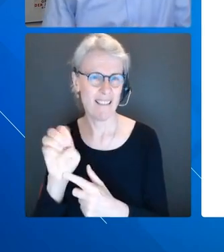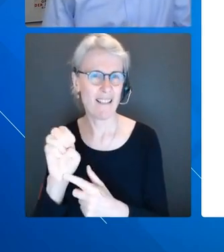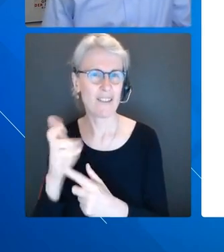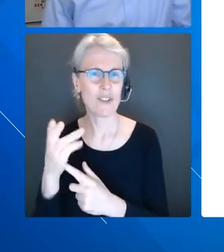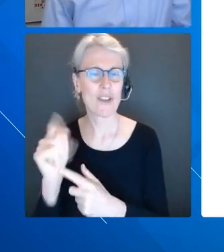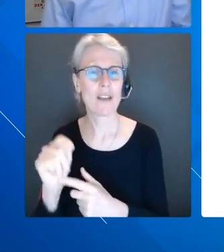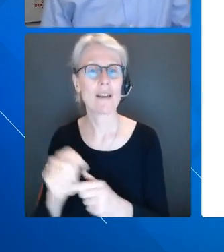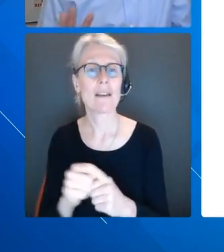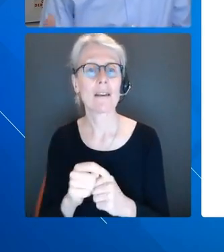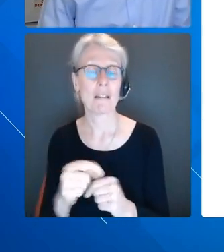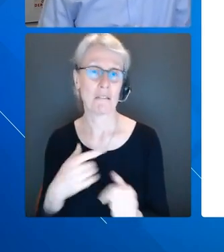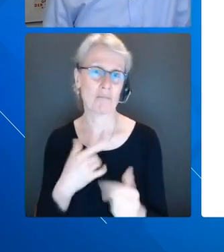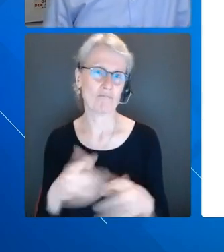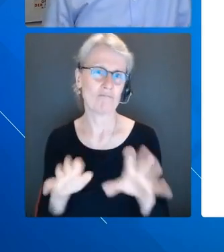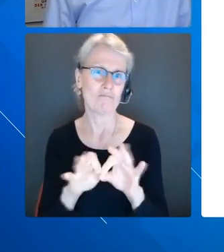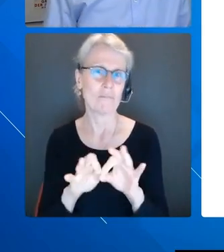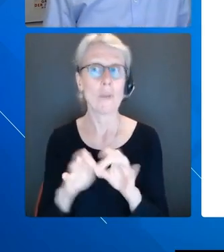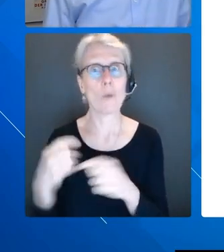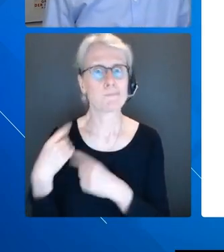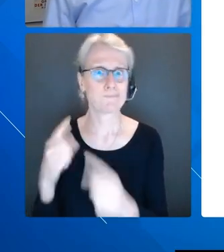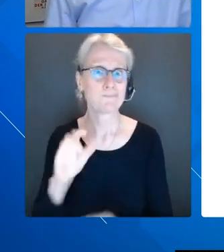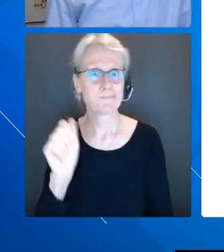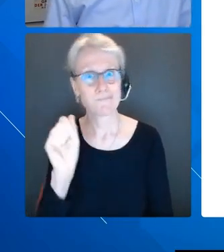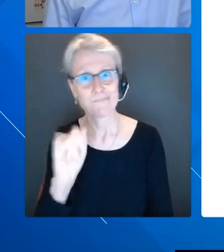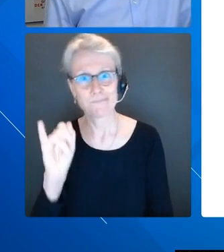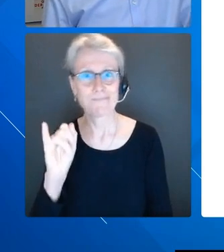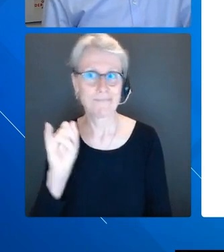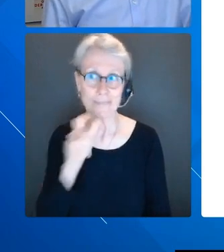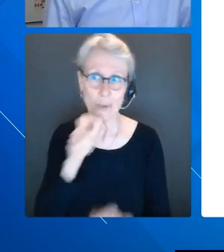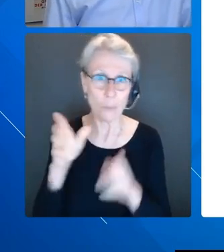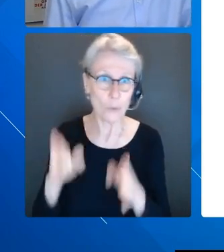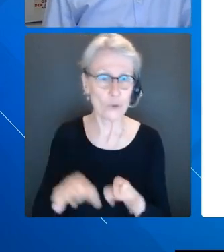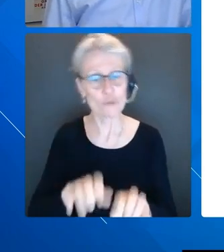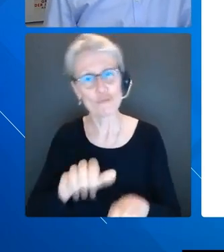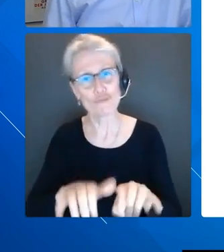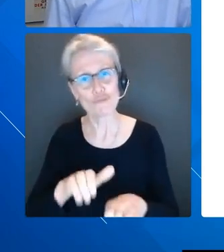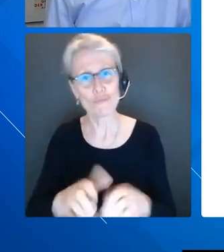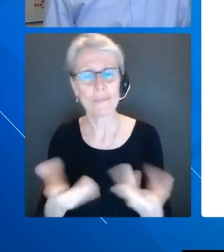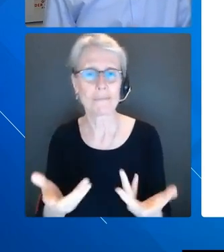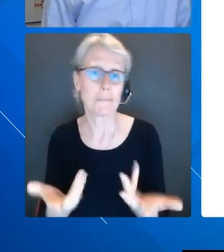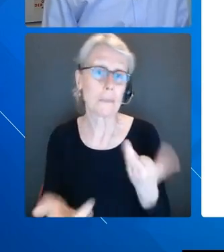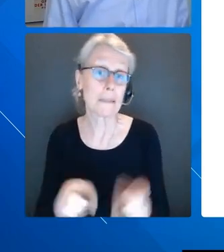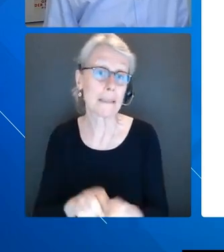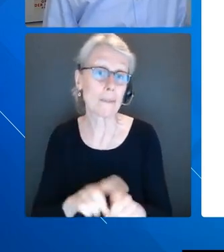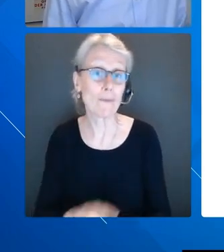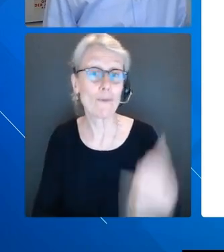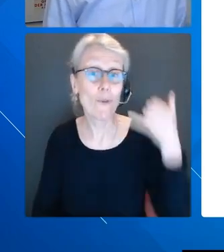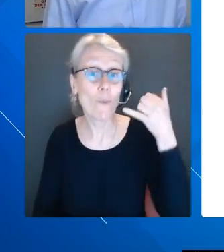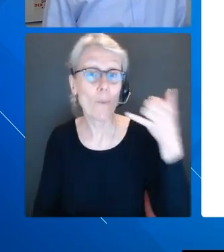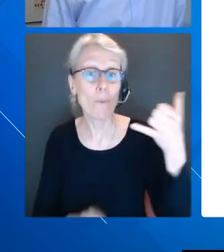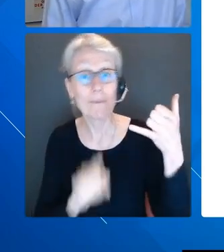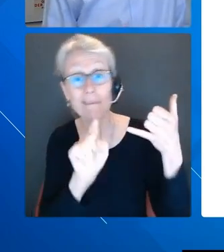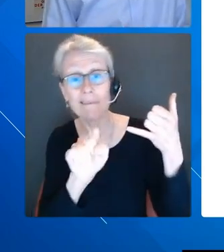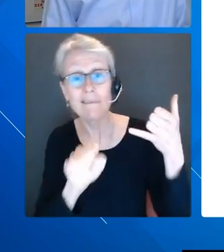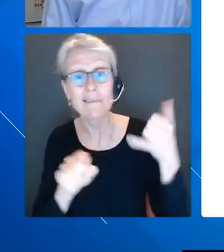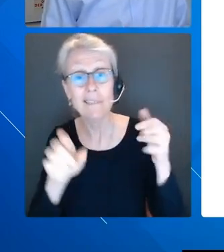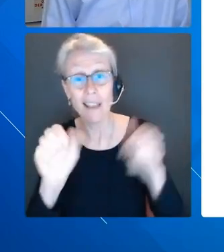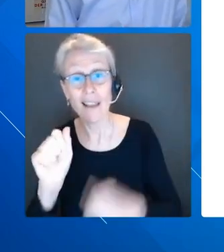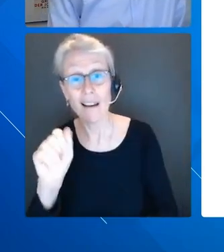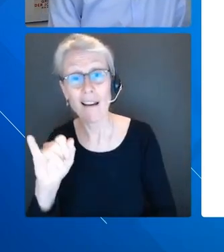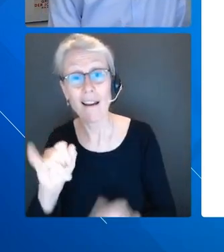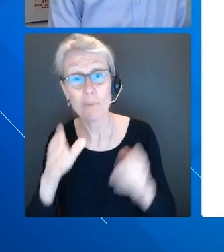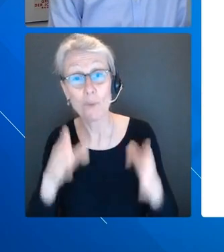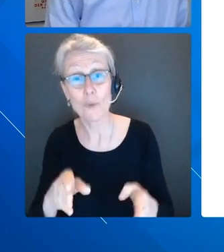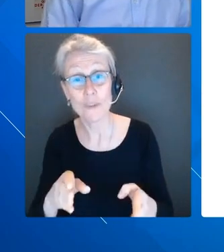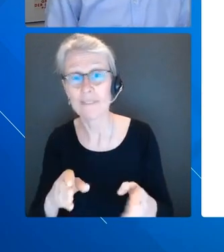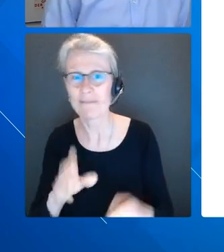person, although lately it's been all AI, we know about it. But then again, it's the same when you pick up the phone. But don't just offer phone. Somebody who can't hear, that's